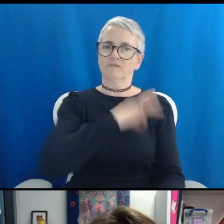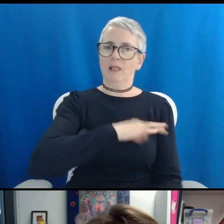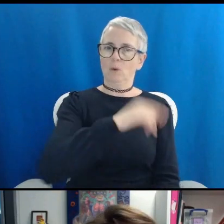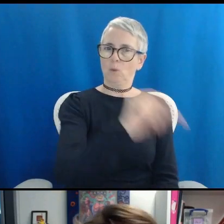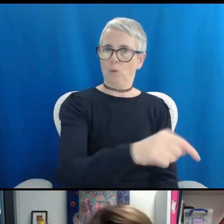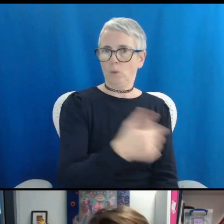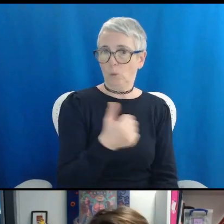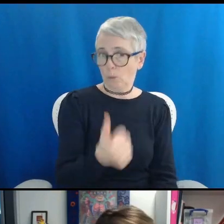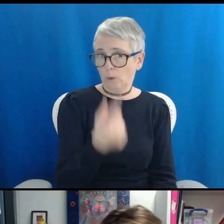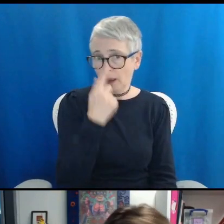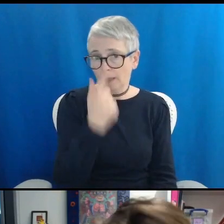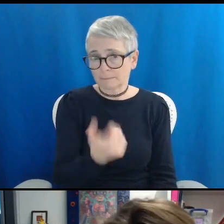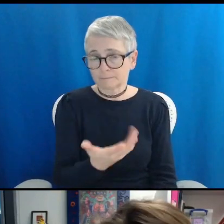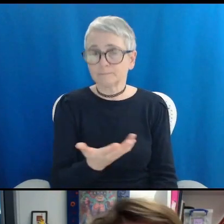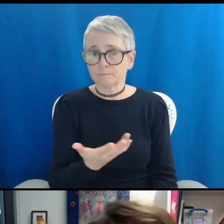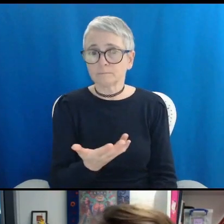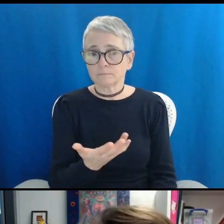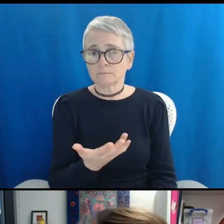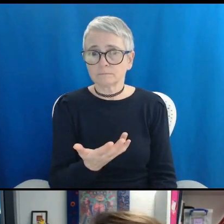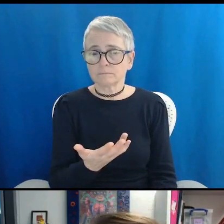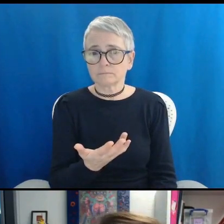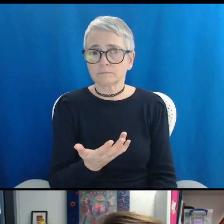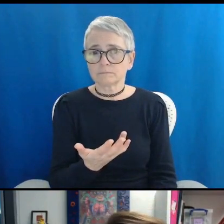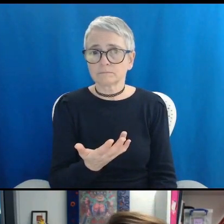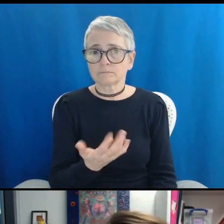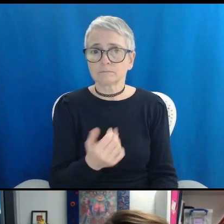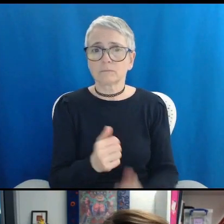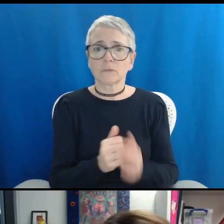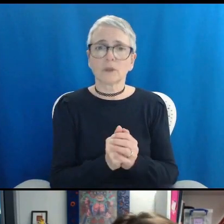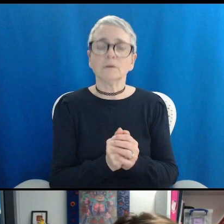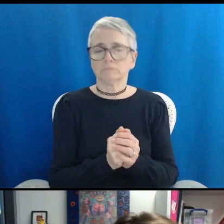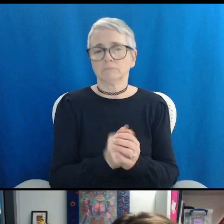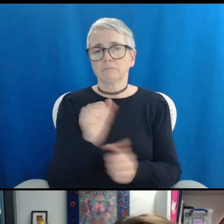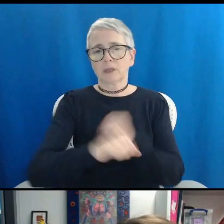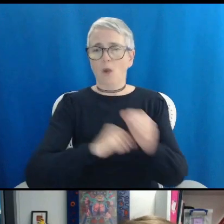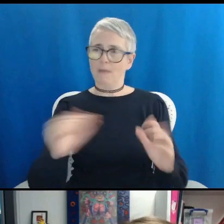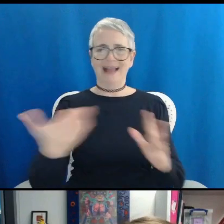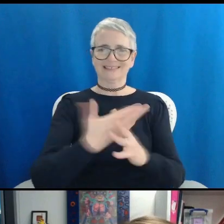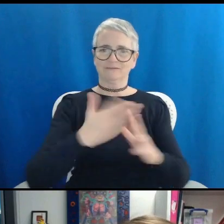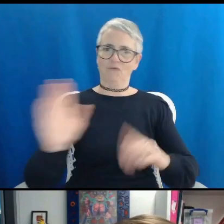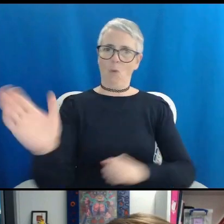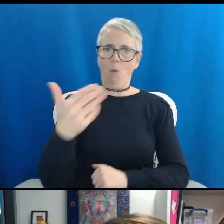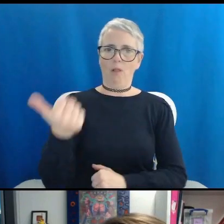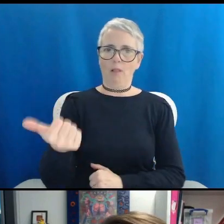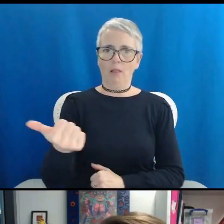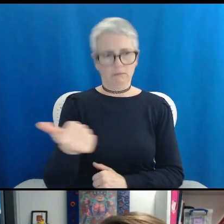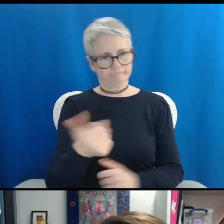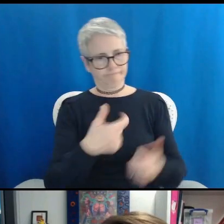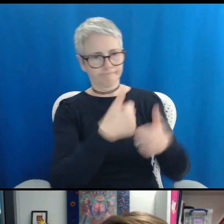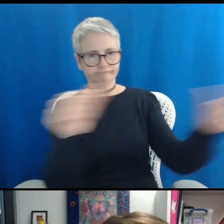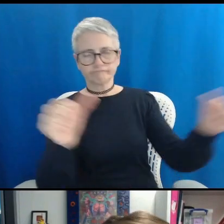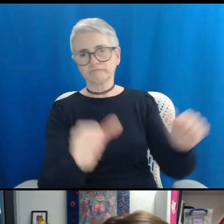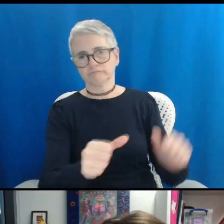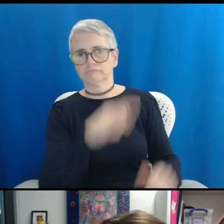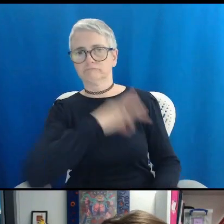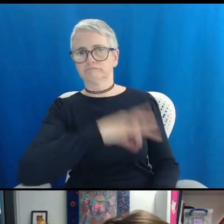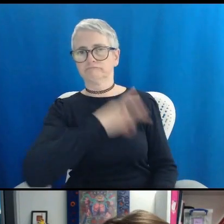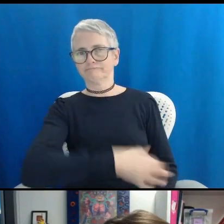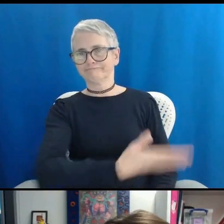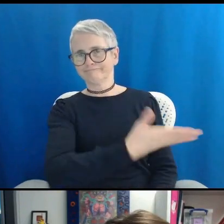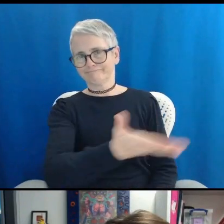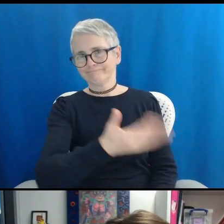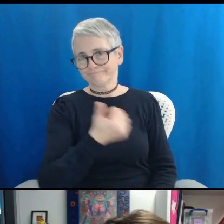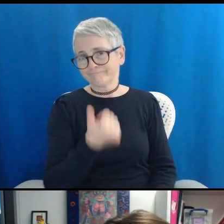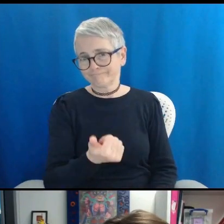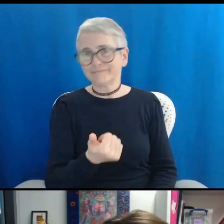and the upcoming product that will be innovative, of course, but accessible to everyone, can create a great ROI to them. So